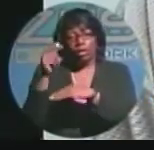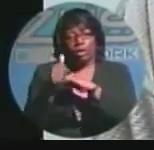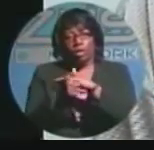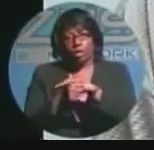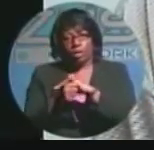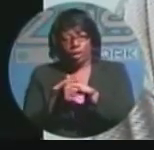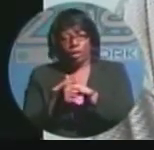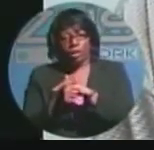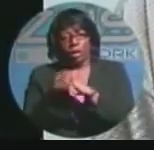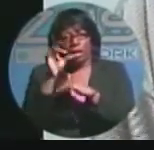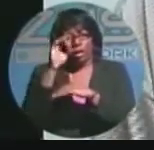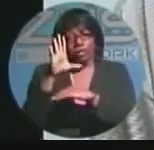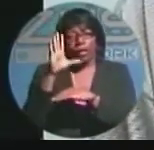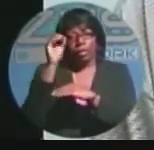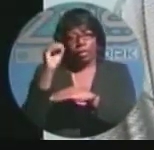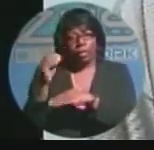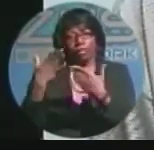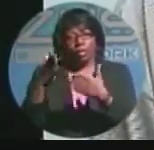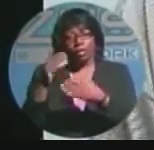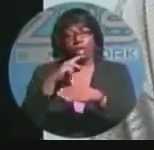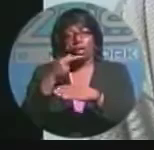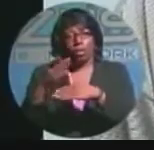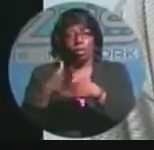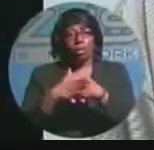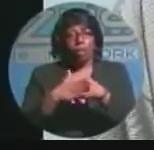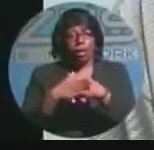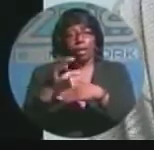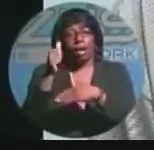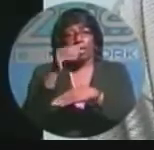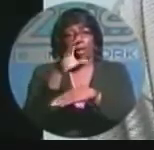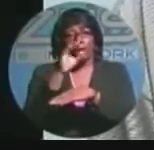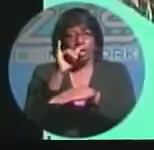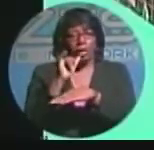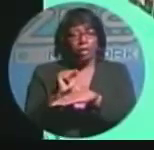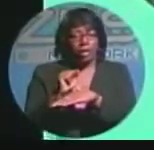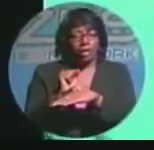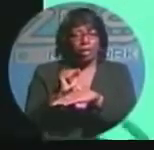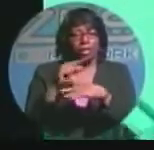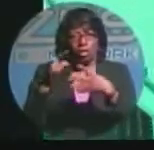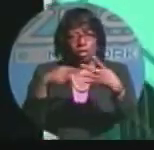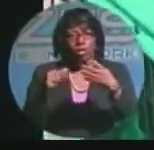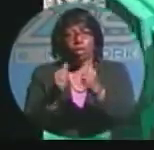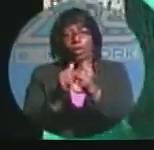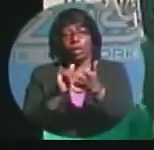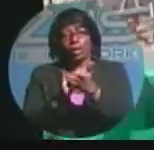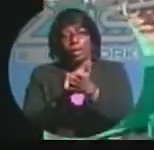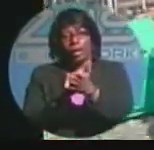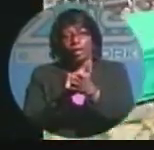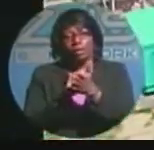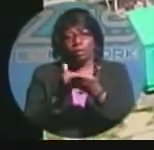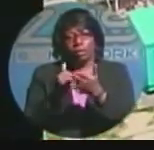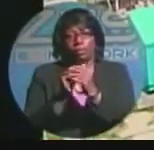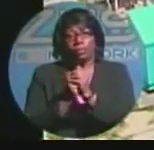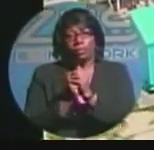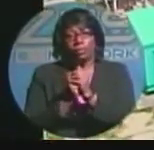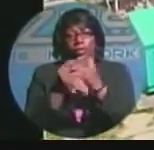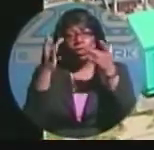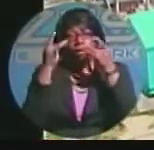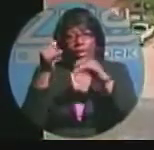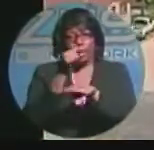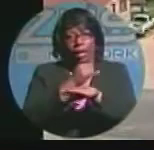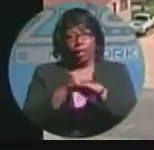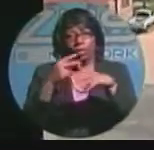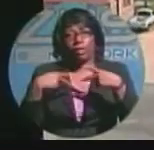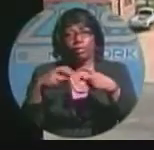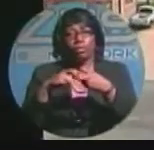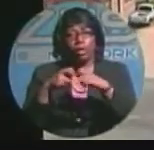An assessment is remaining on the other keys associated with Abaco. Cat Island, where we had some